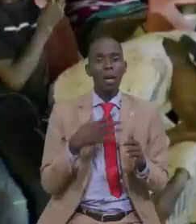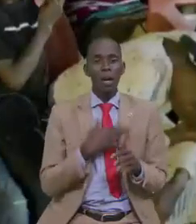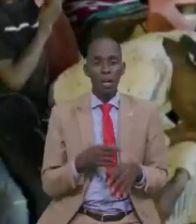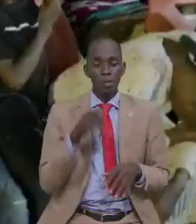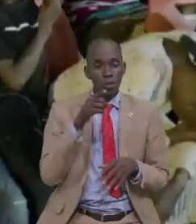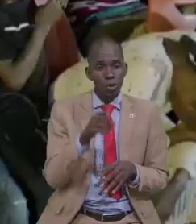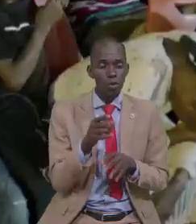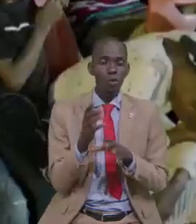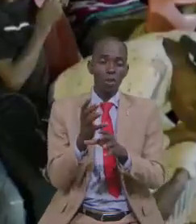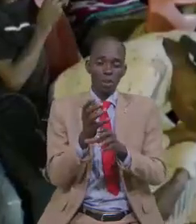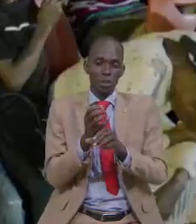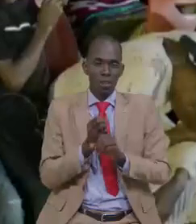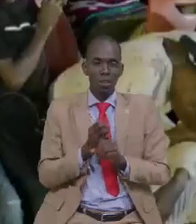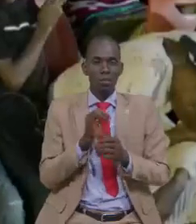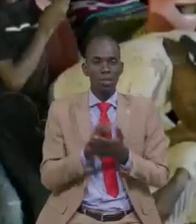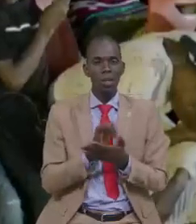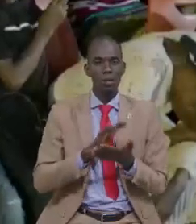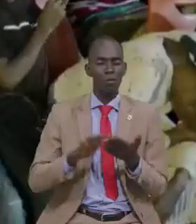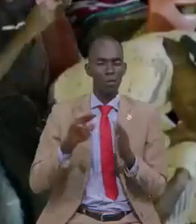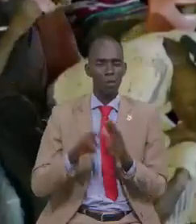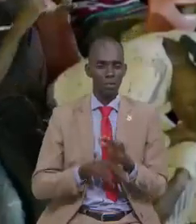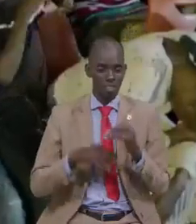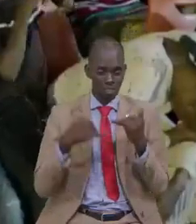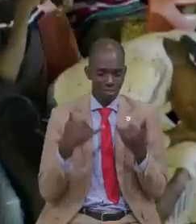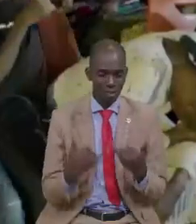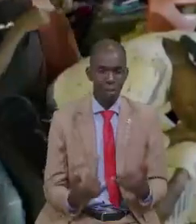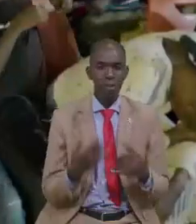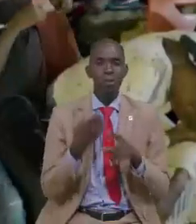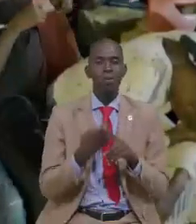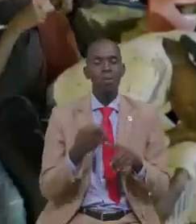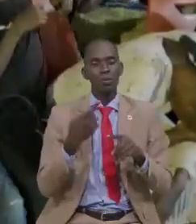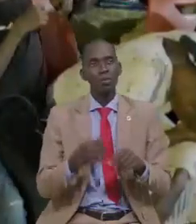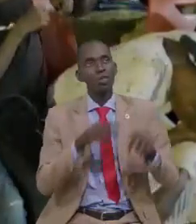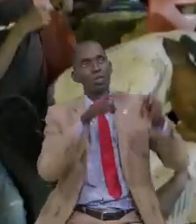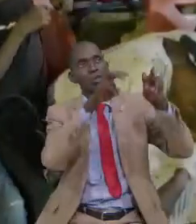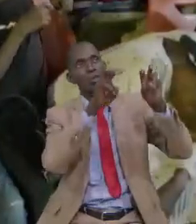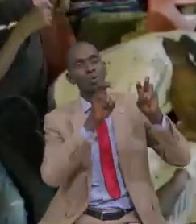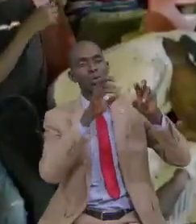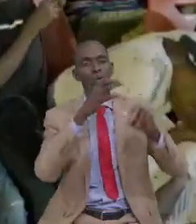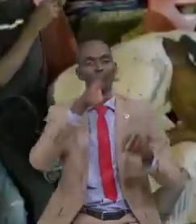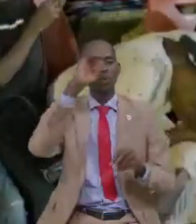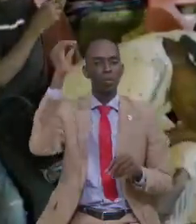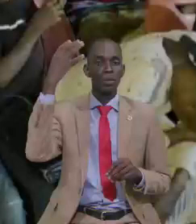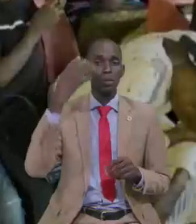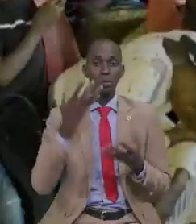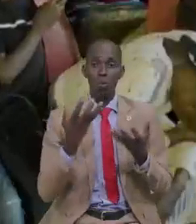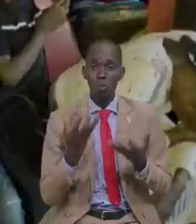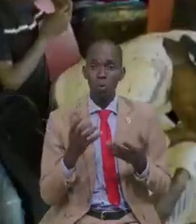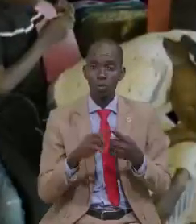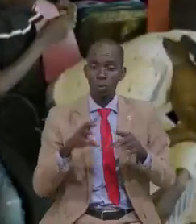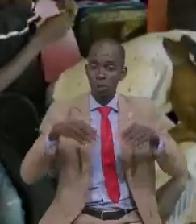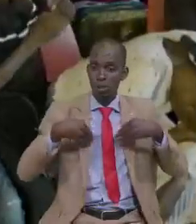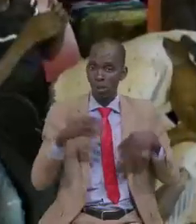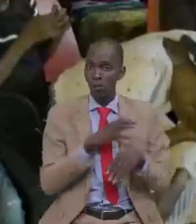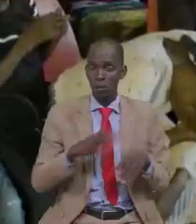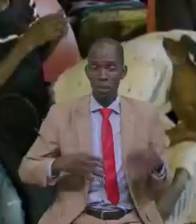forgiveness now from the throne of grace. Raise up that hand. God bless you there. God bless you